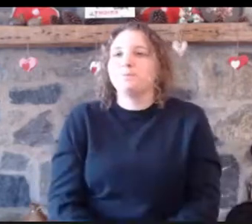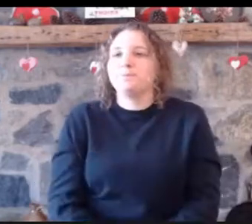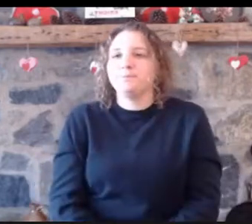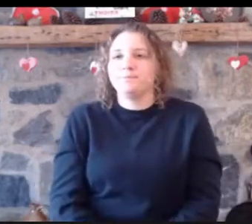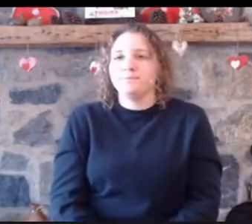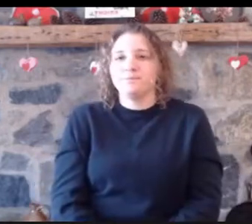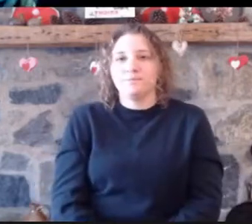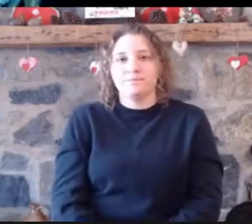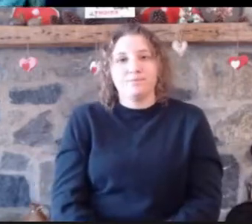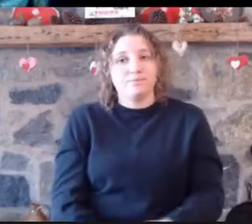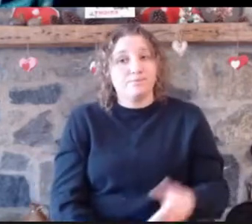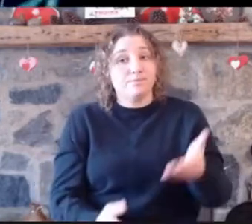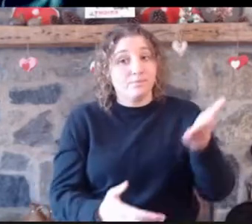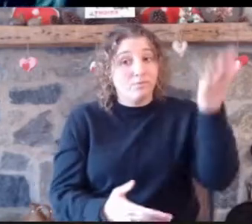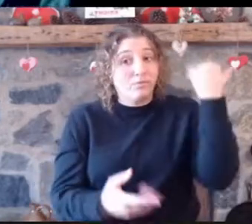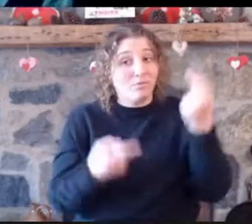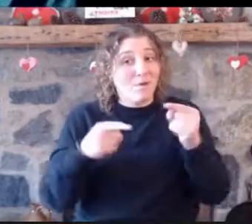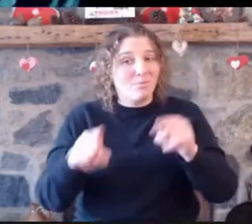It's never been done before.